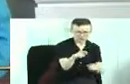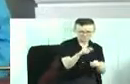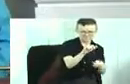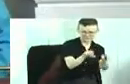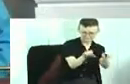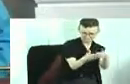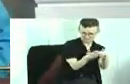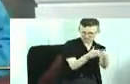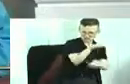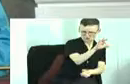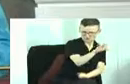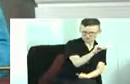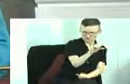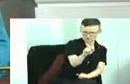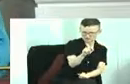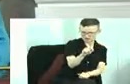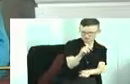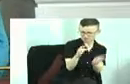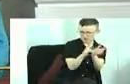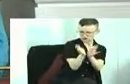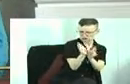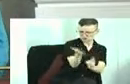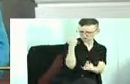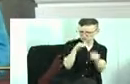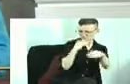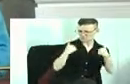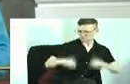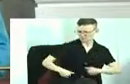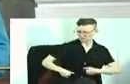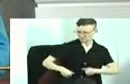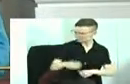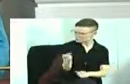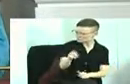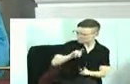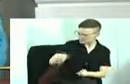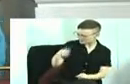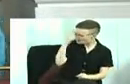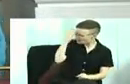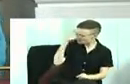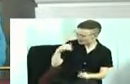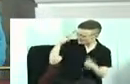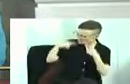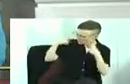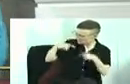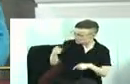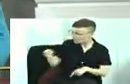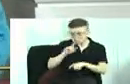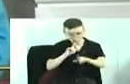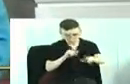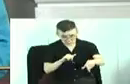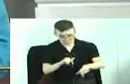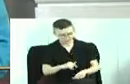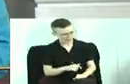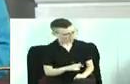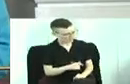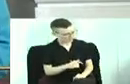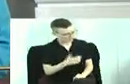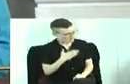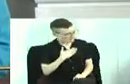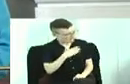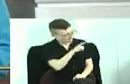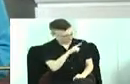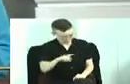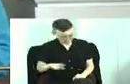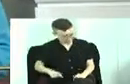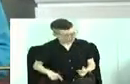Jesus' body had lain. They asked her, "Why are you weeping?" She answered them, "Because they have taken